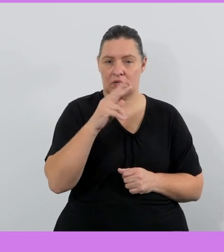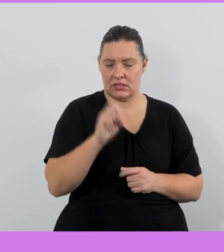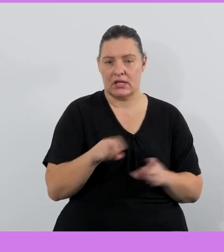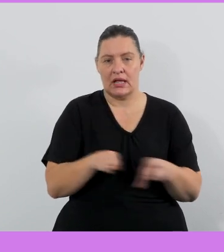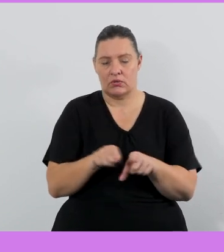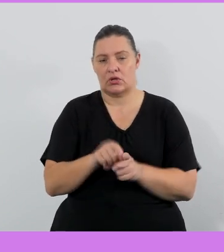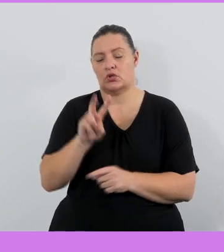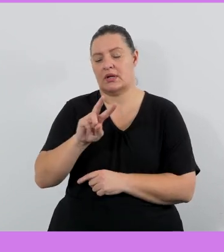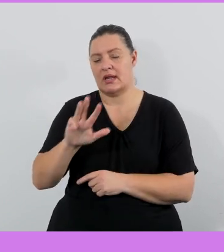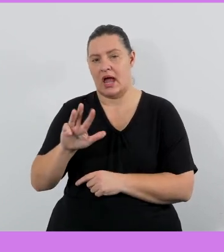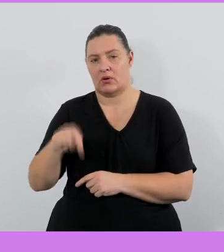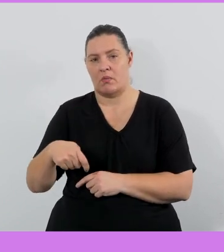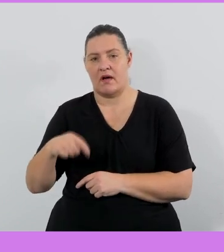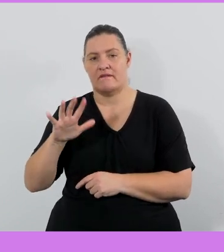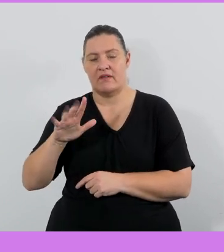to